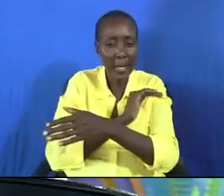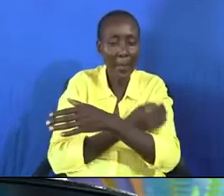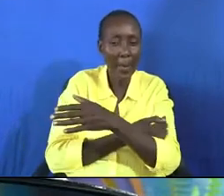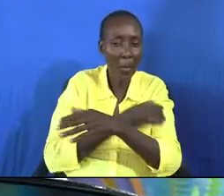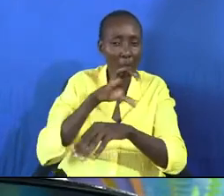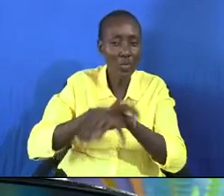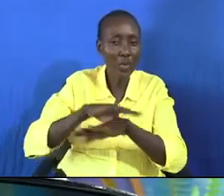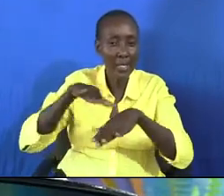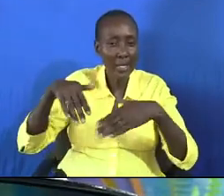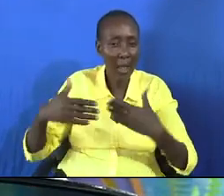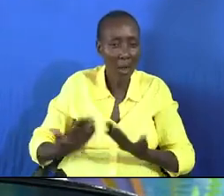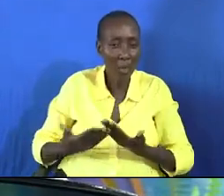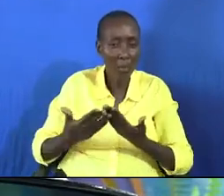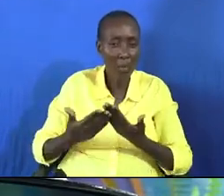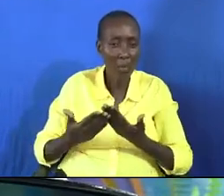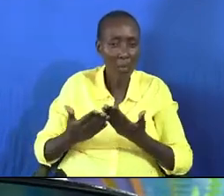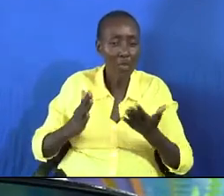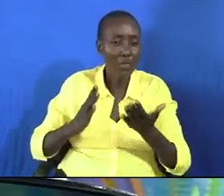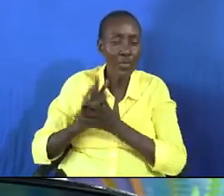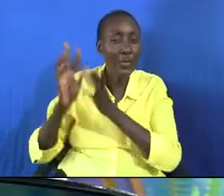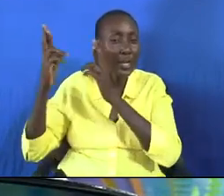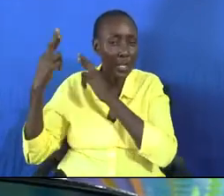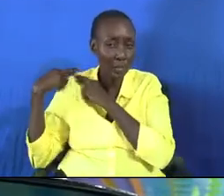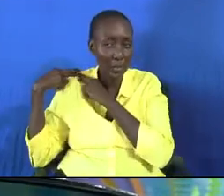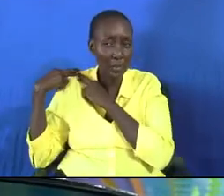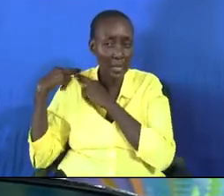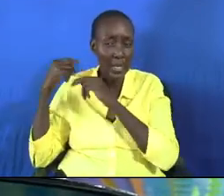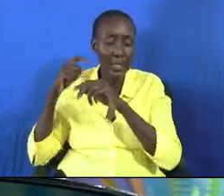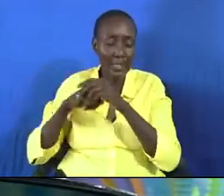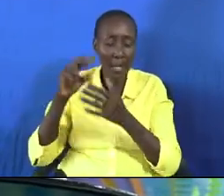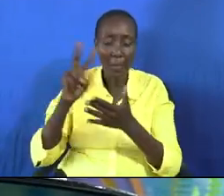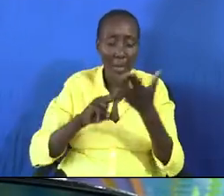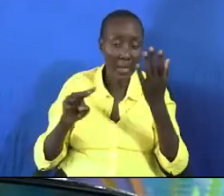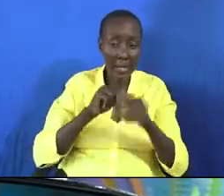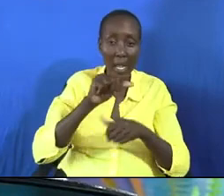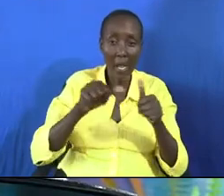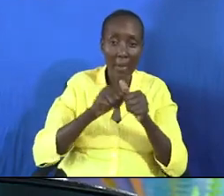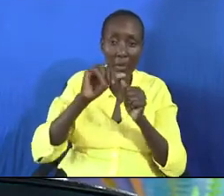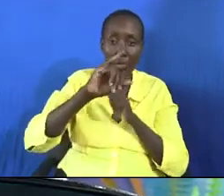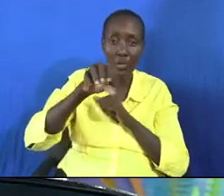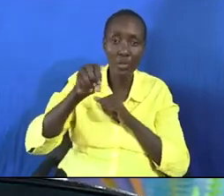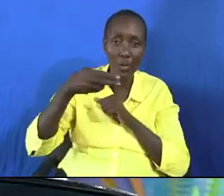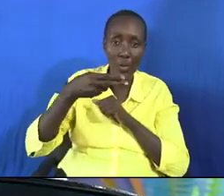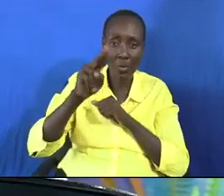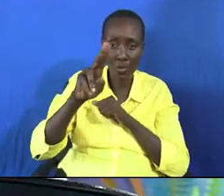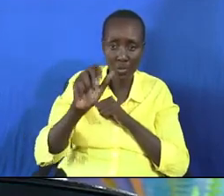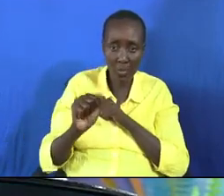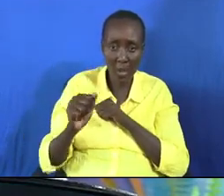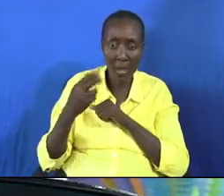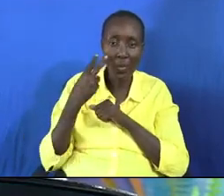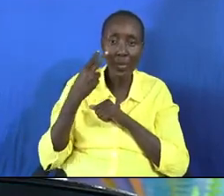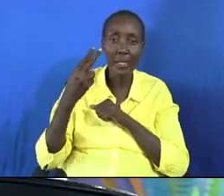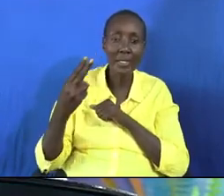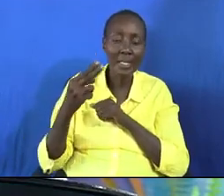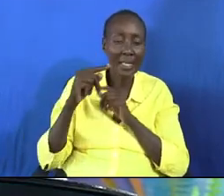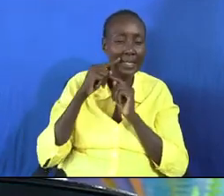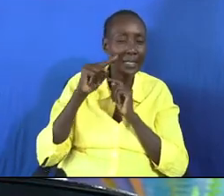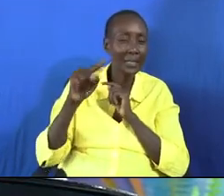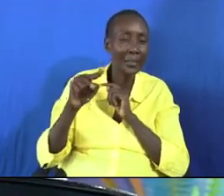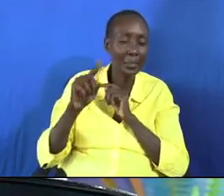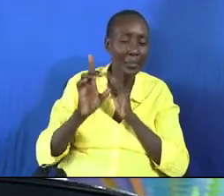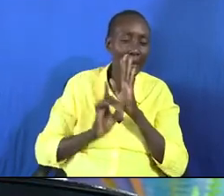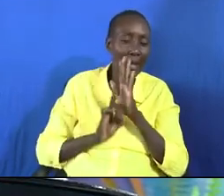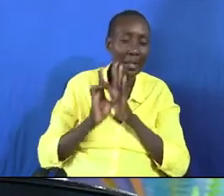the mantle. And when we look at Joshua, we see that Joshua had